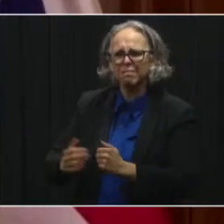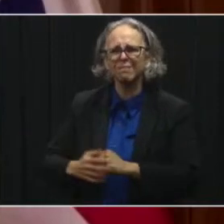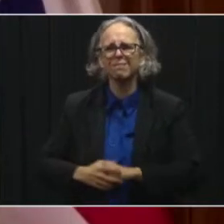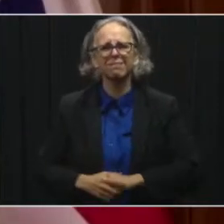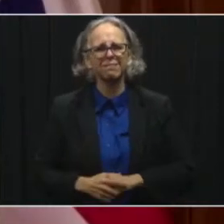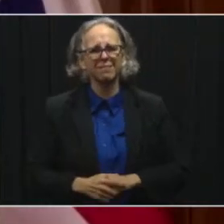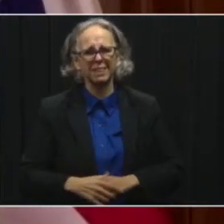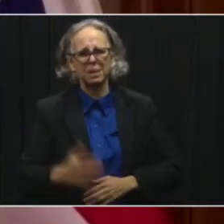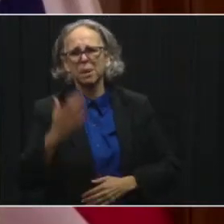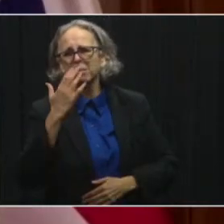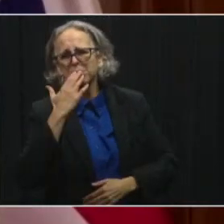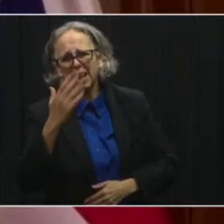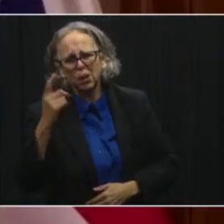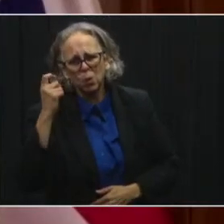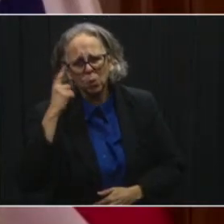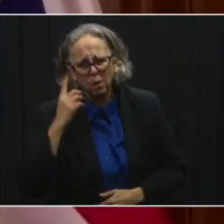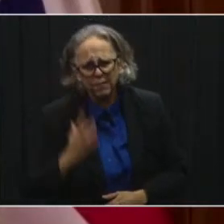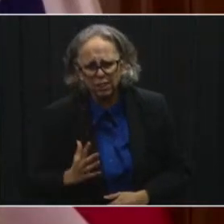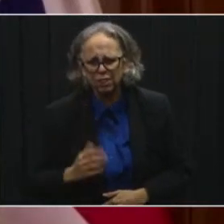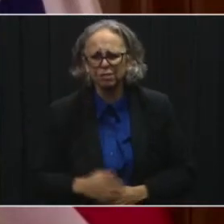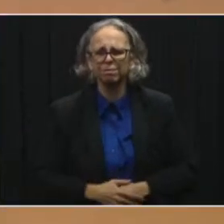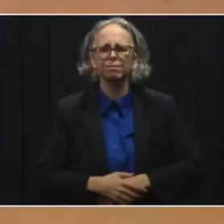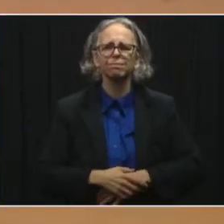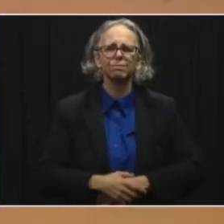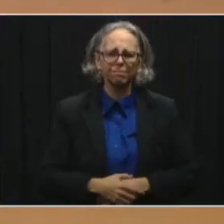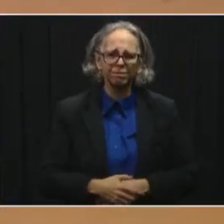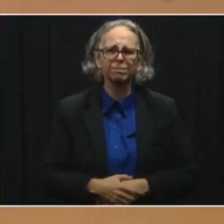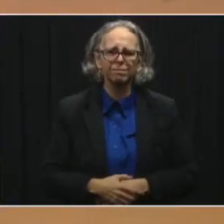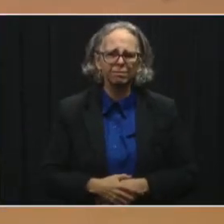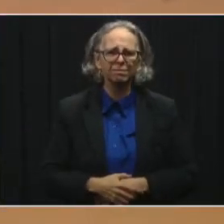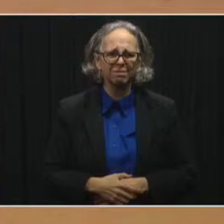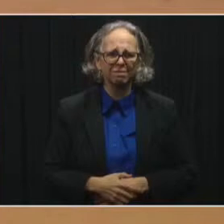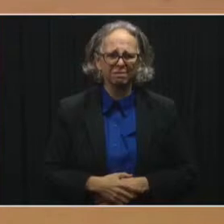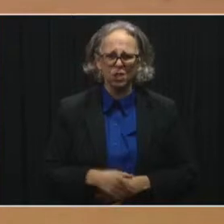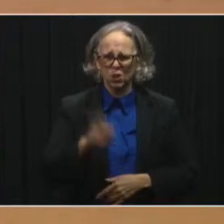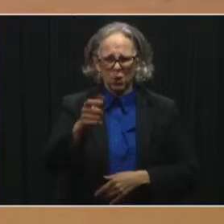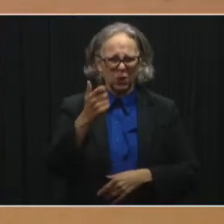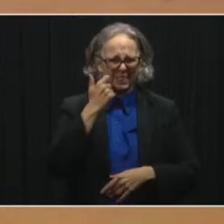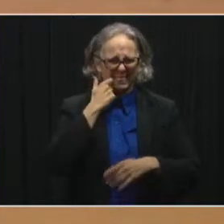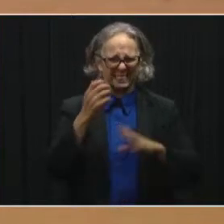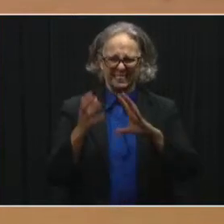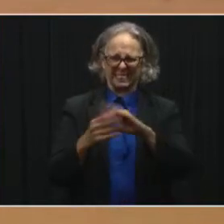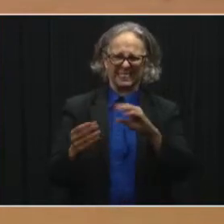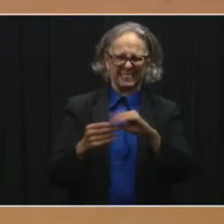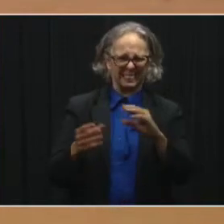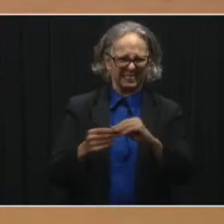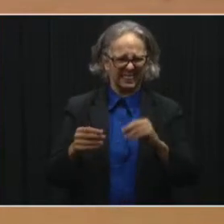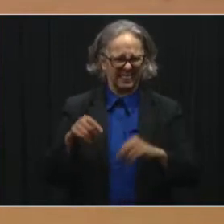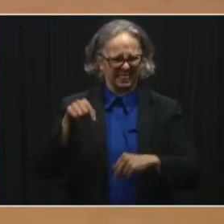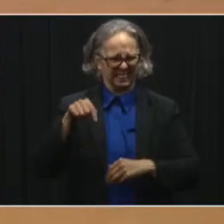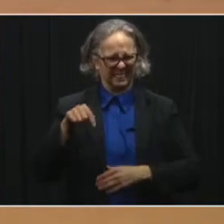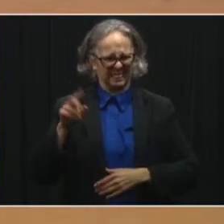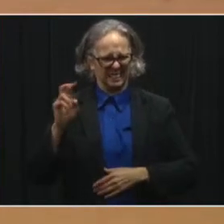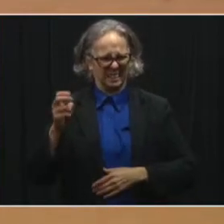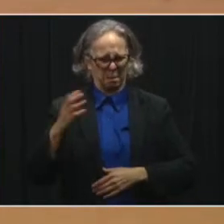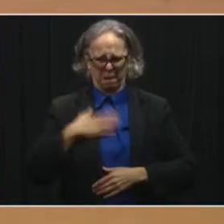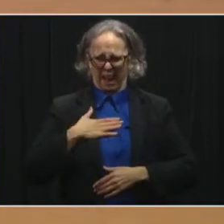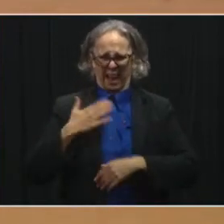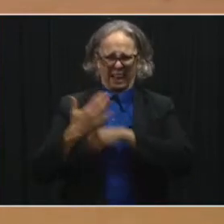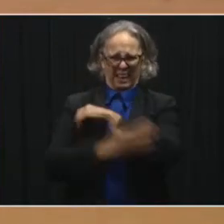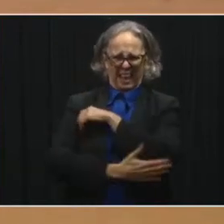Thank you, Governor. As you pointed out, in contrast to Dr. Bennett, I'm in a very rural critical